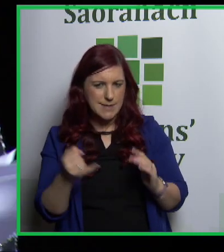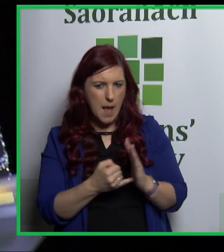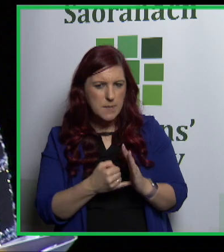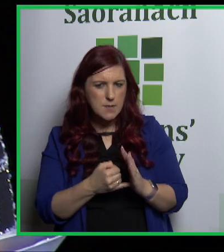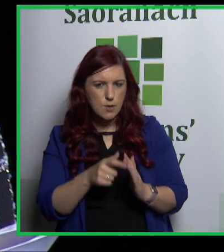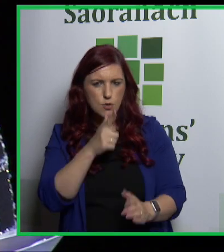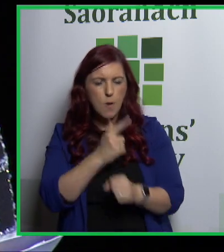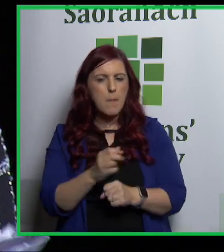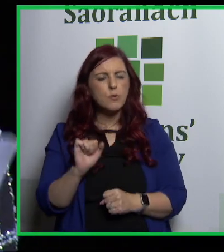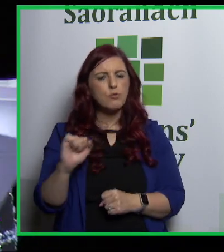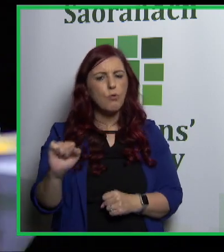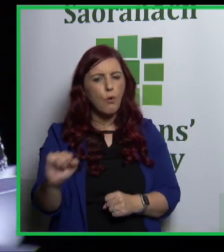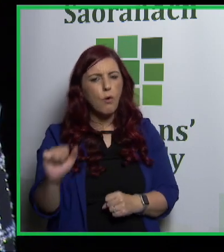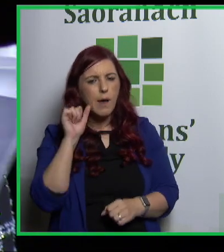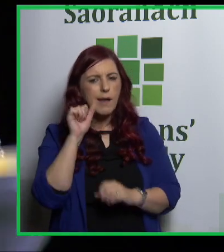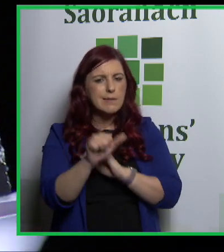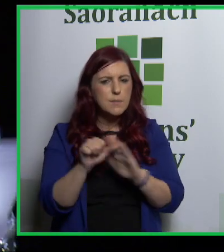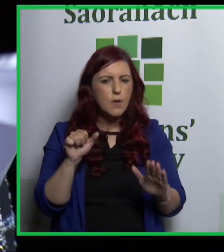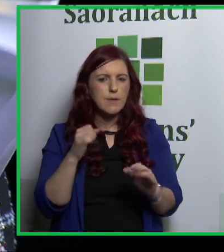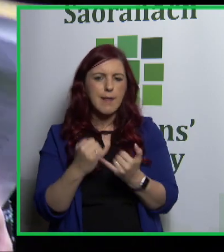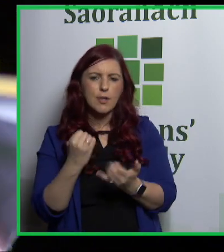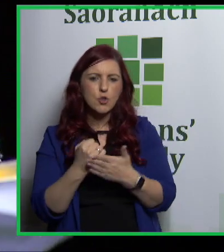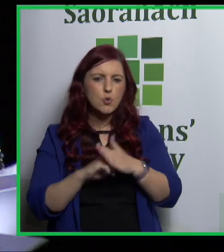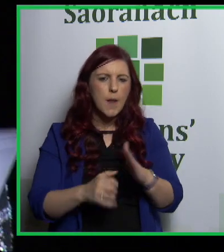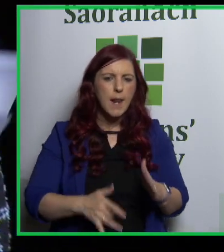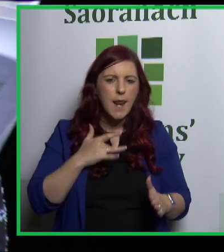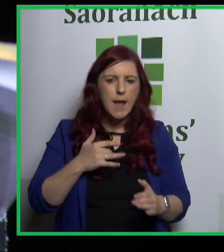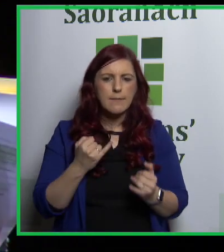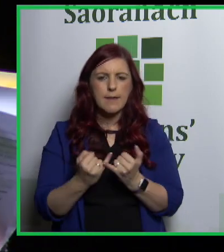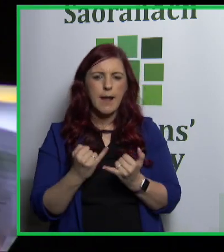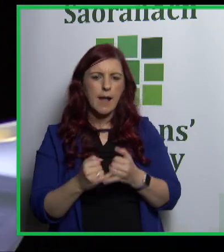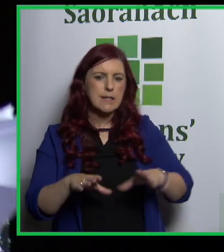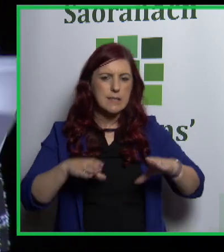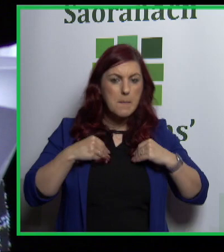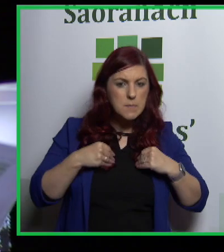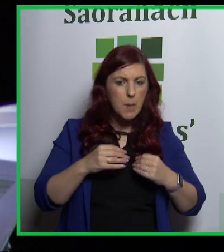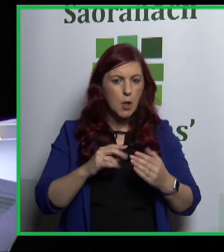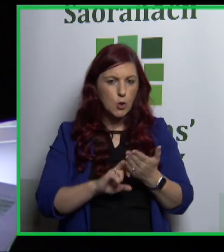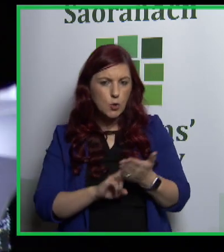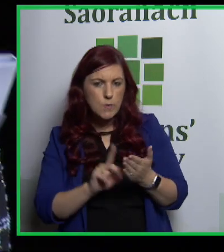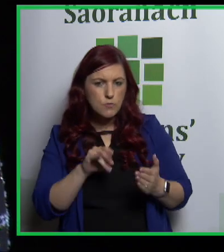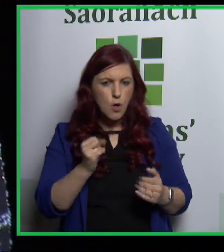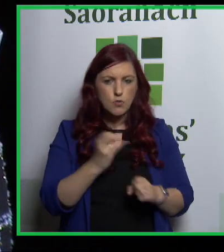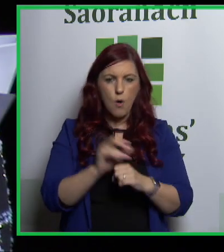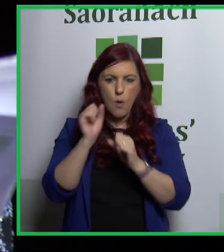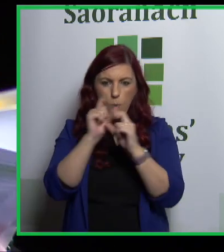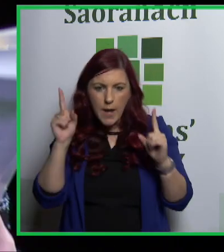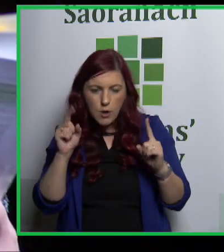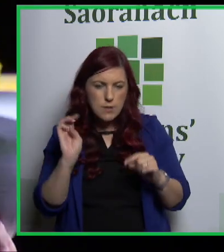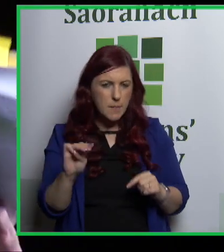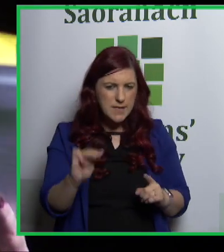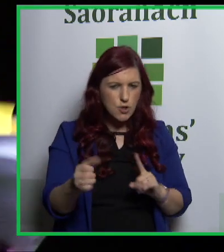of about the student scene and kind of the acceptability or not, or the awareness of potential harm or